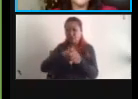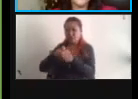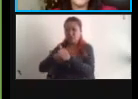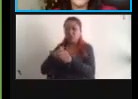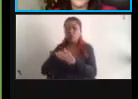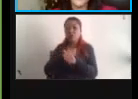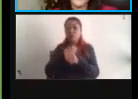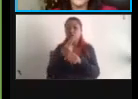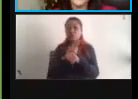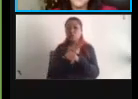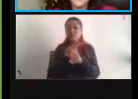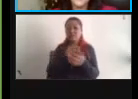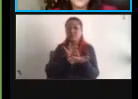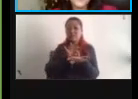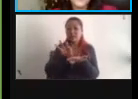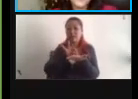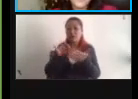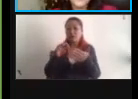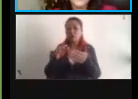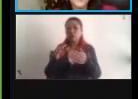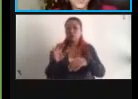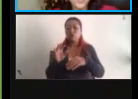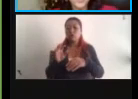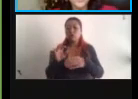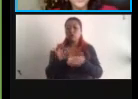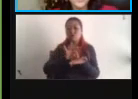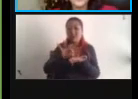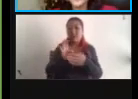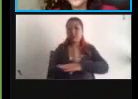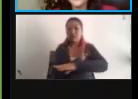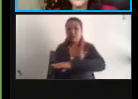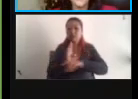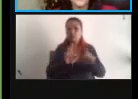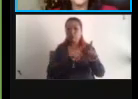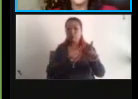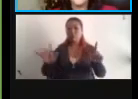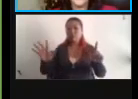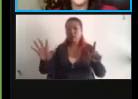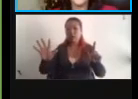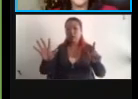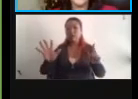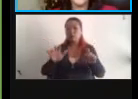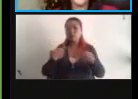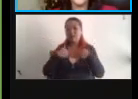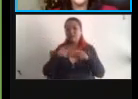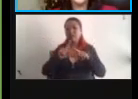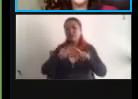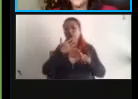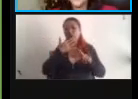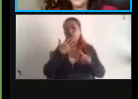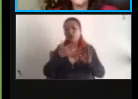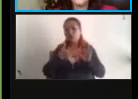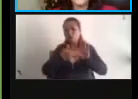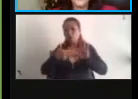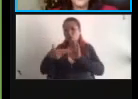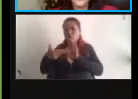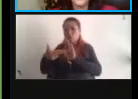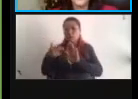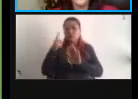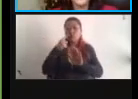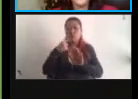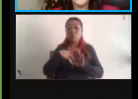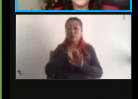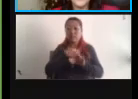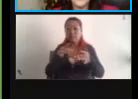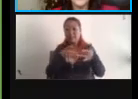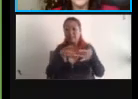a 5x5 matrix. The result of that is a color code, which we use to talk conversationally about these. So I will show you,